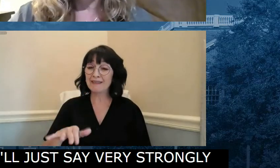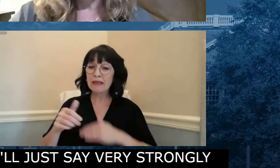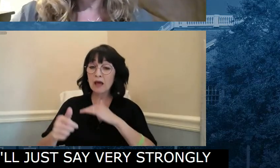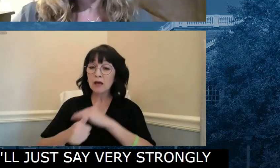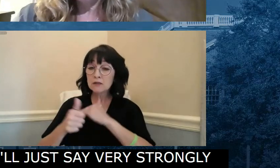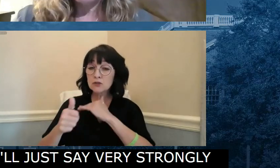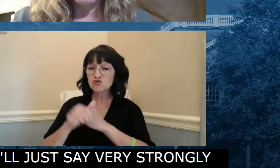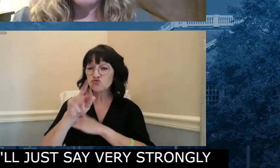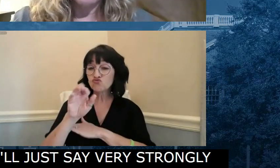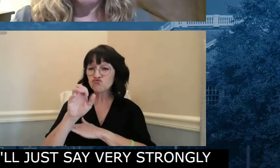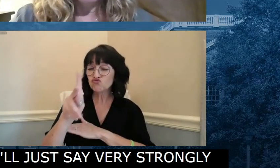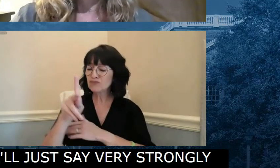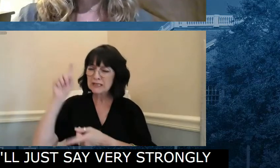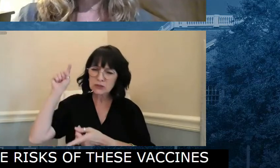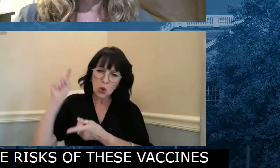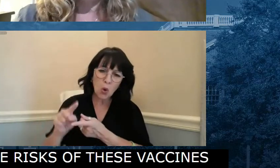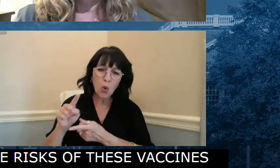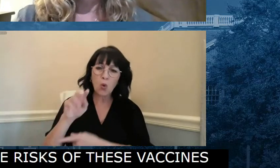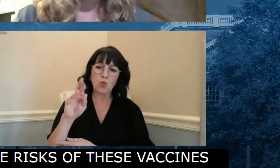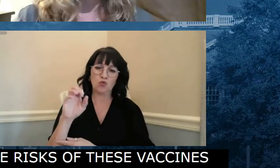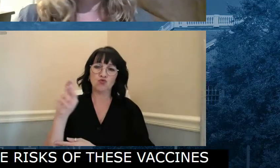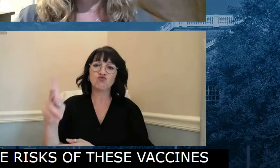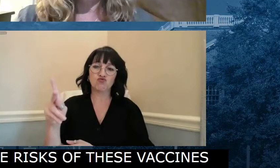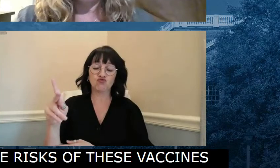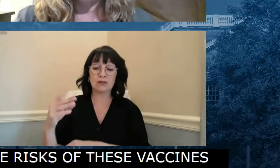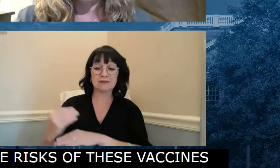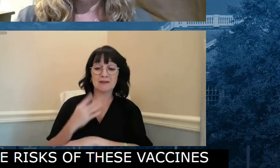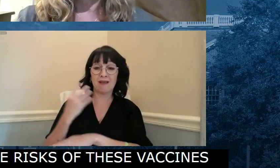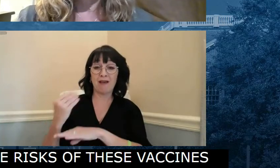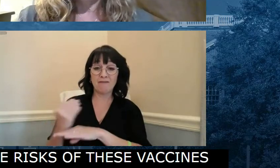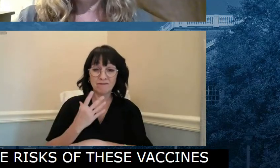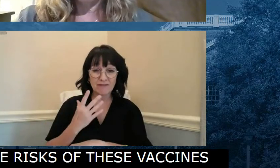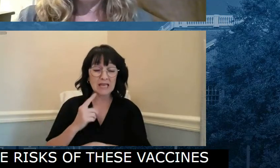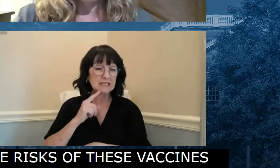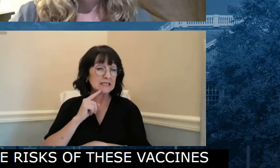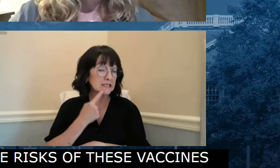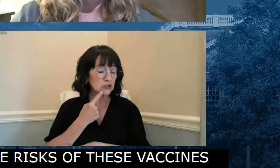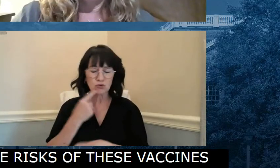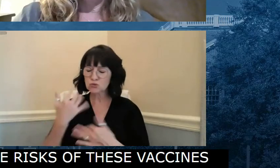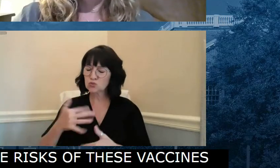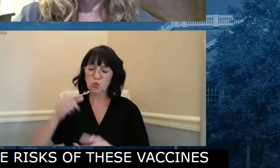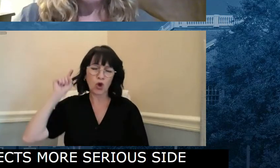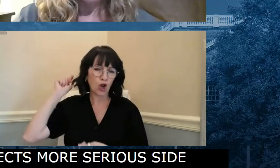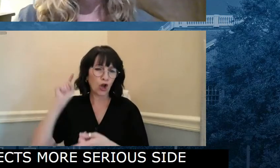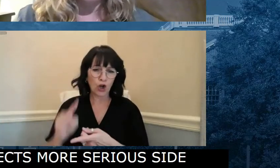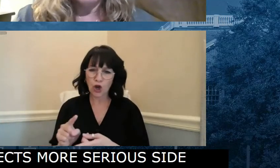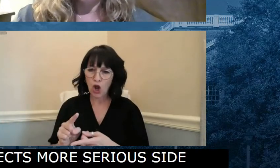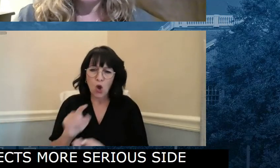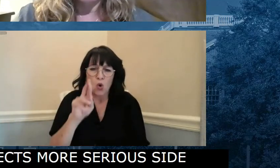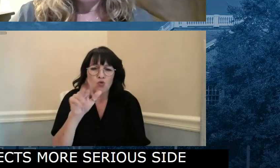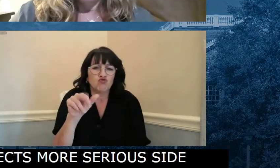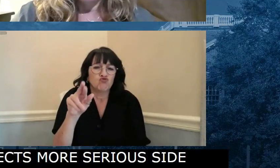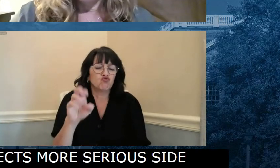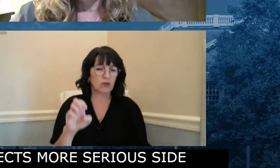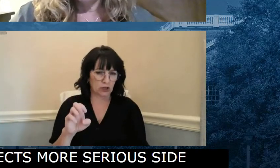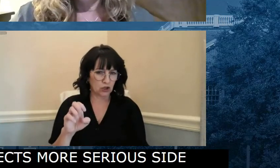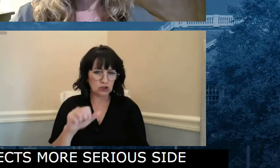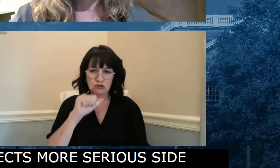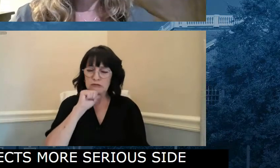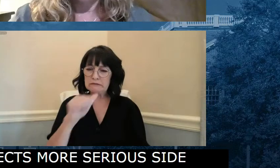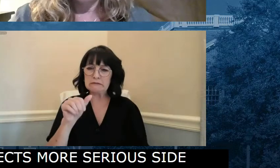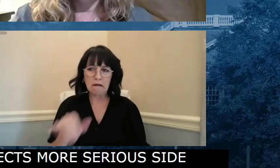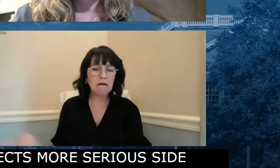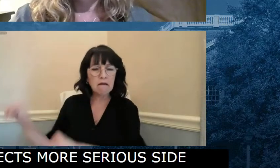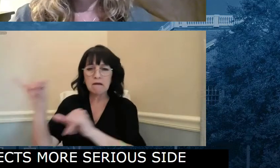are very, very low. These side effects, the more serious side effects, are very, very uncommon.